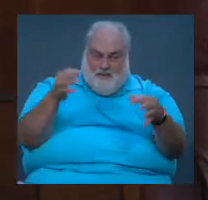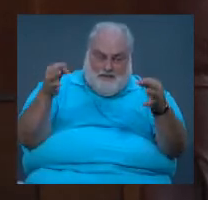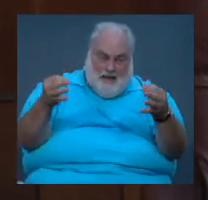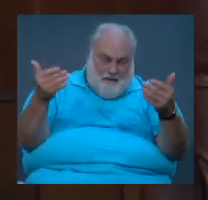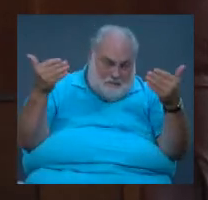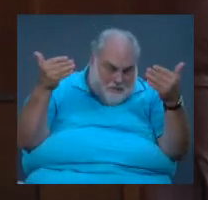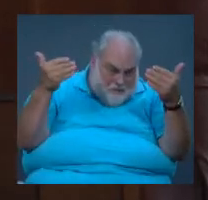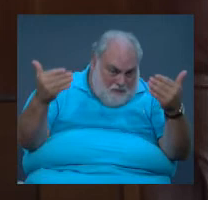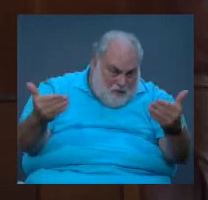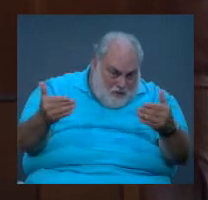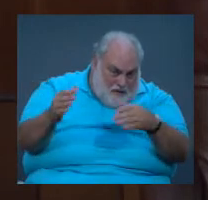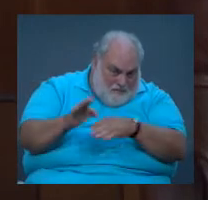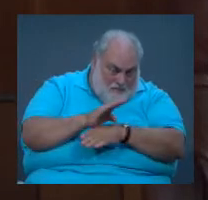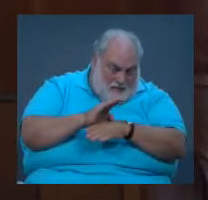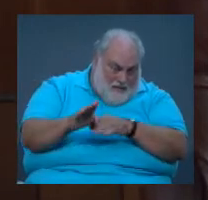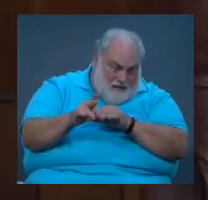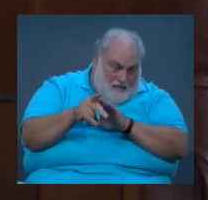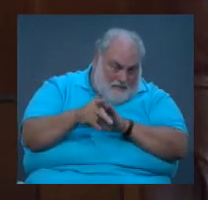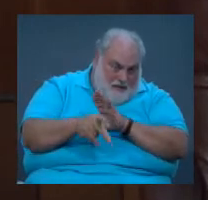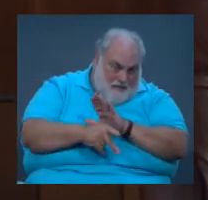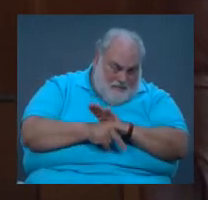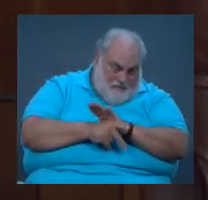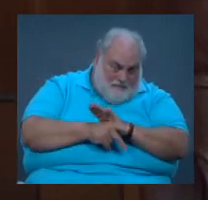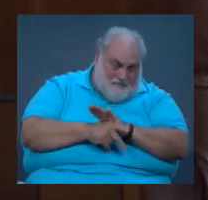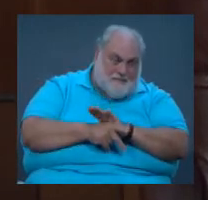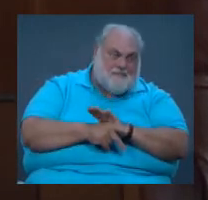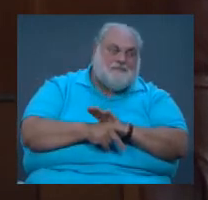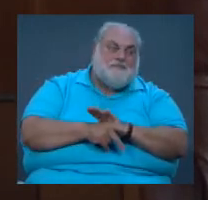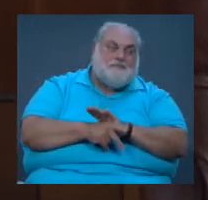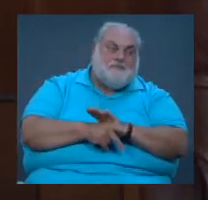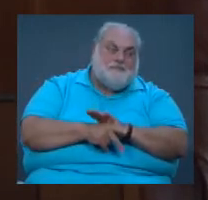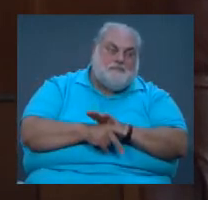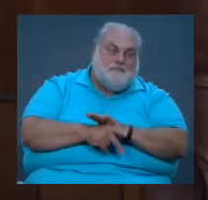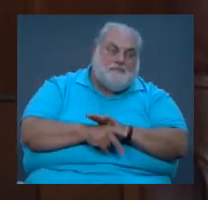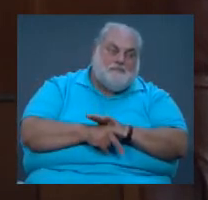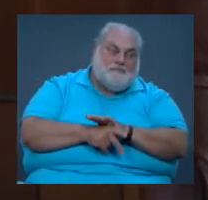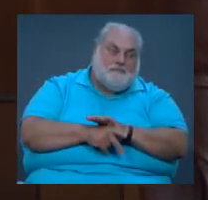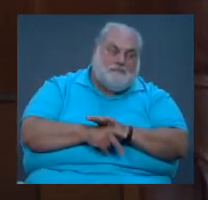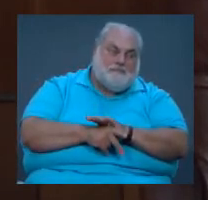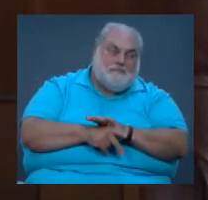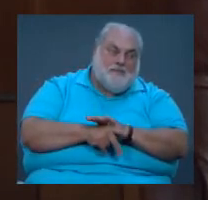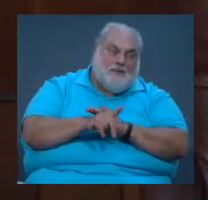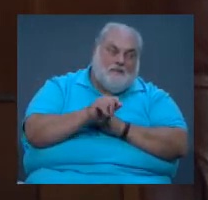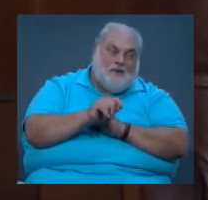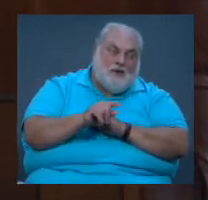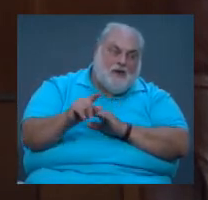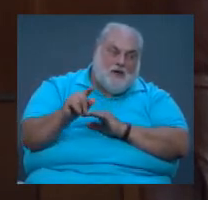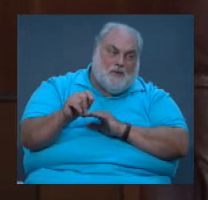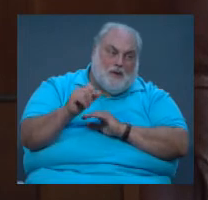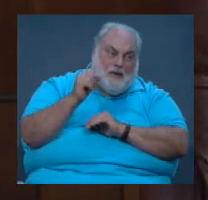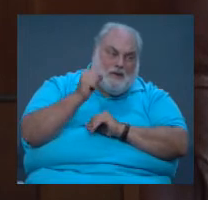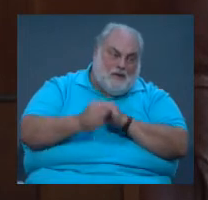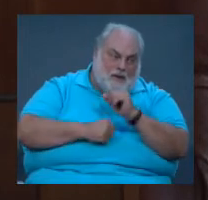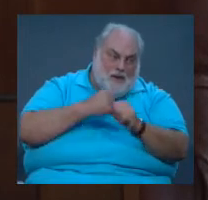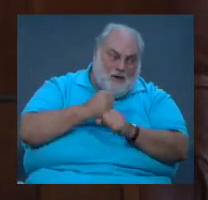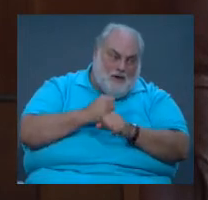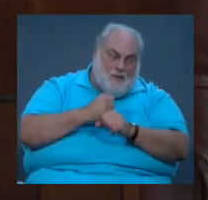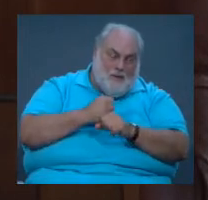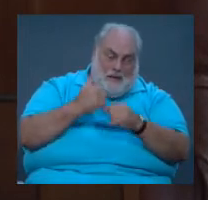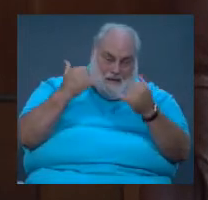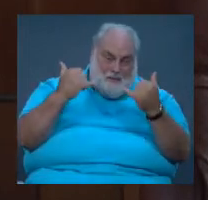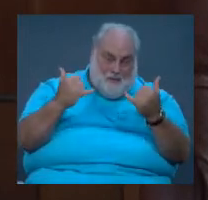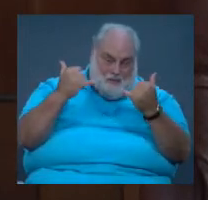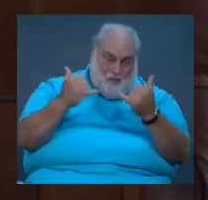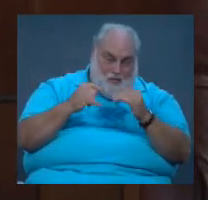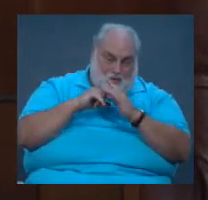vote from a policy standpoint, budget policy, for the 2020 year. So that's the reason why we're starting early